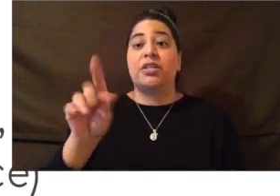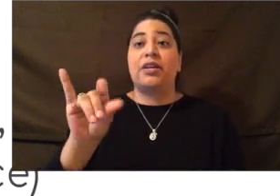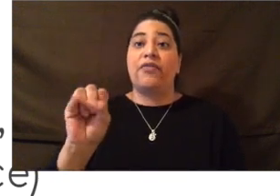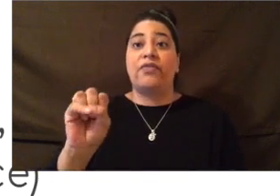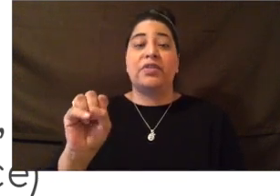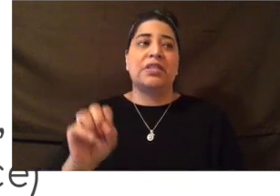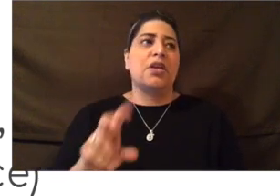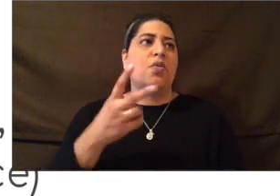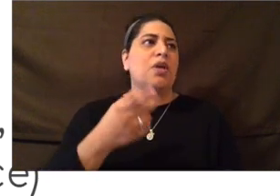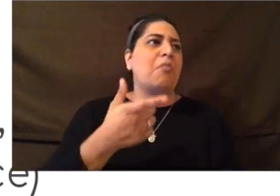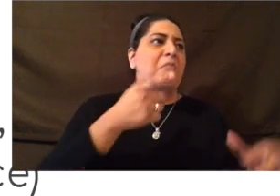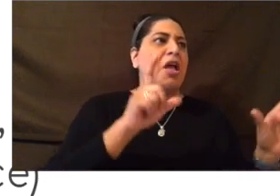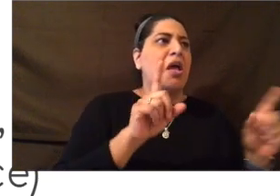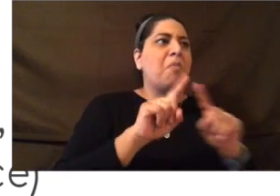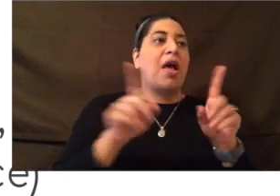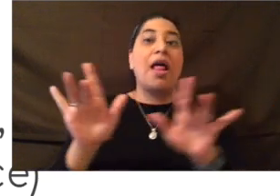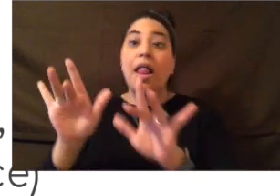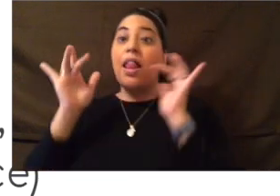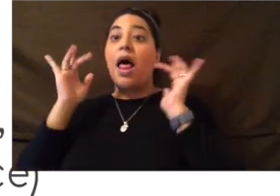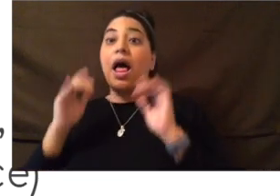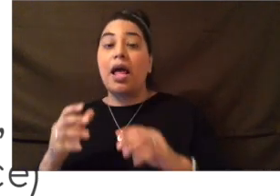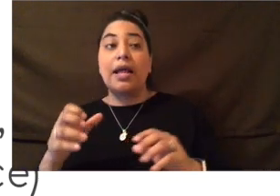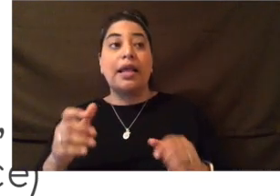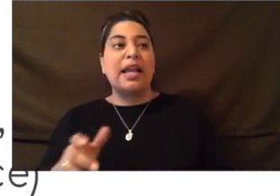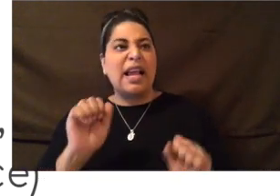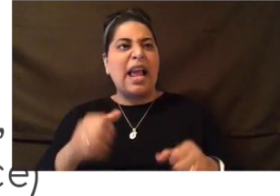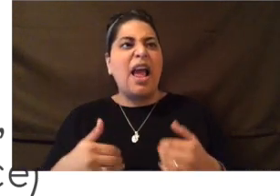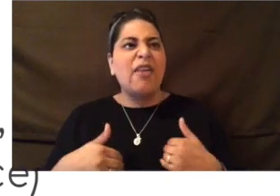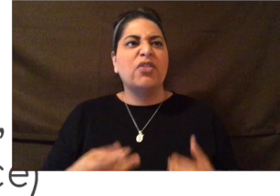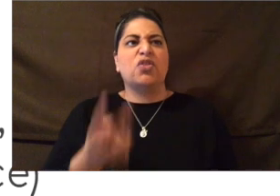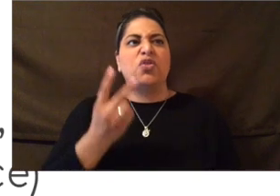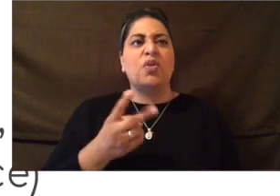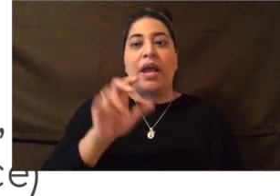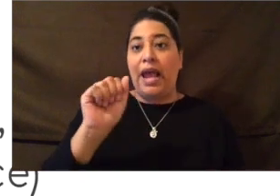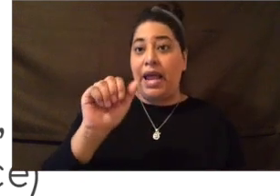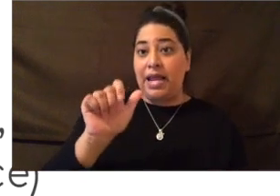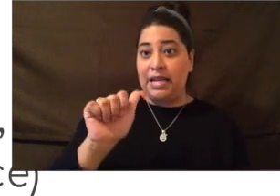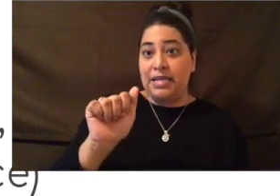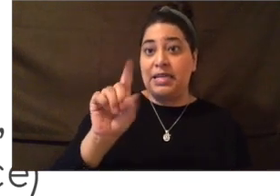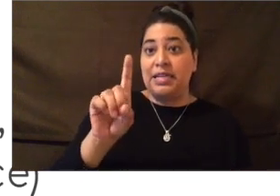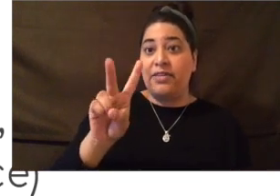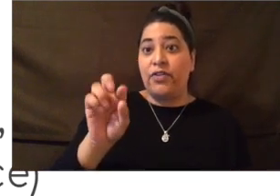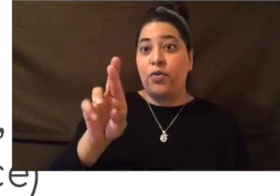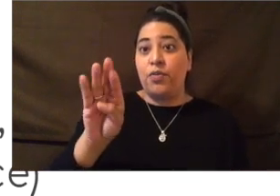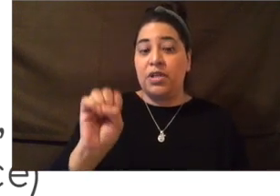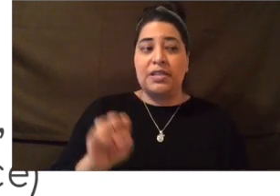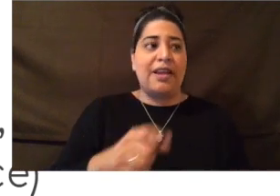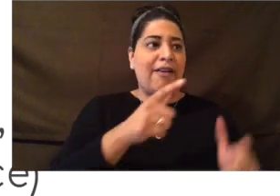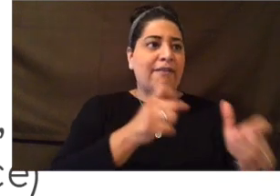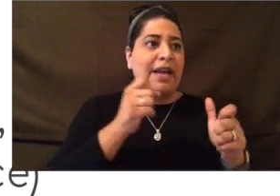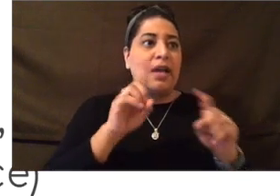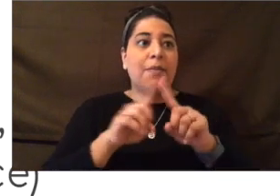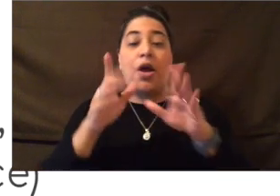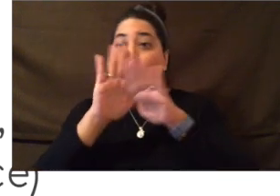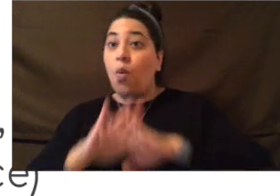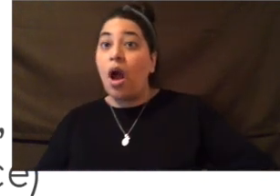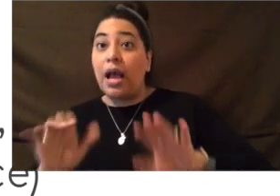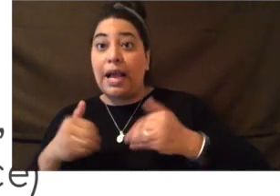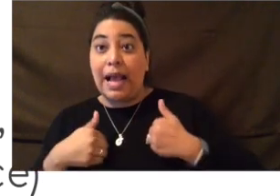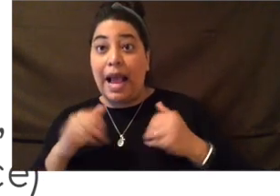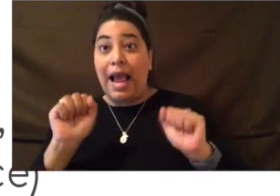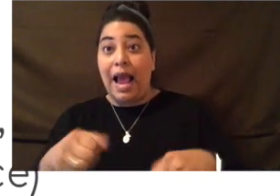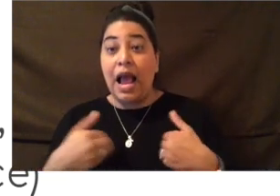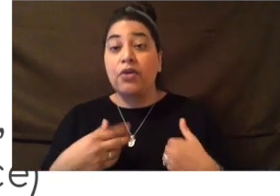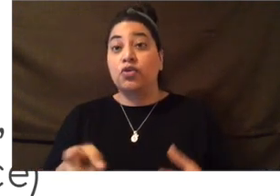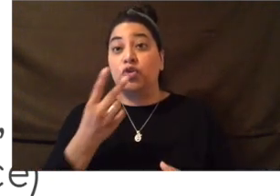It was large yet light. You could have 2 adverbs, quickly but carefully. And